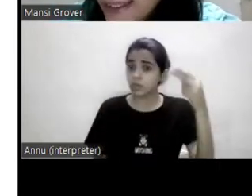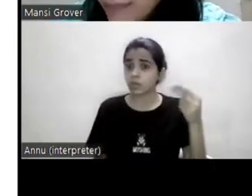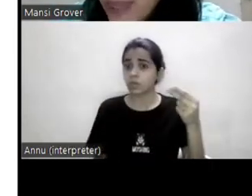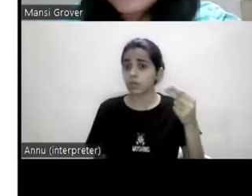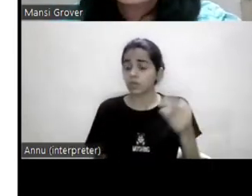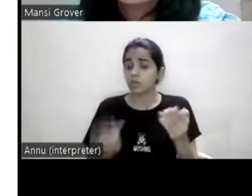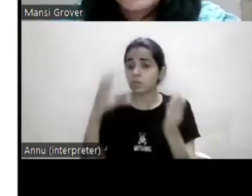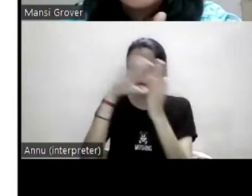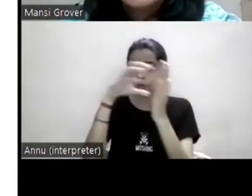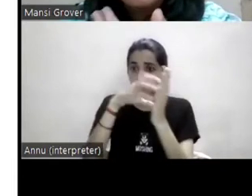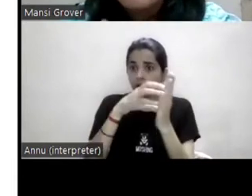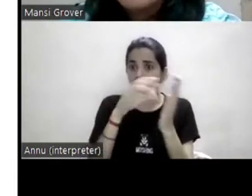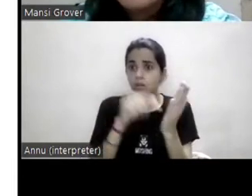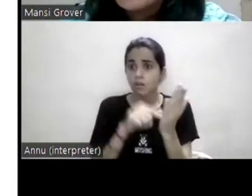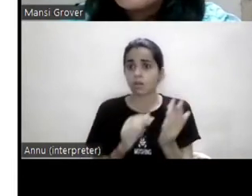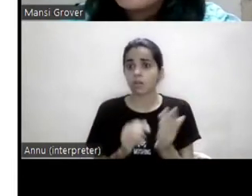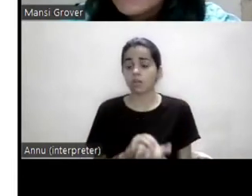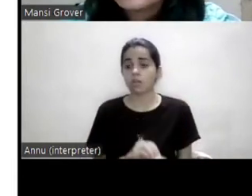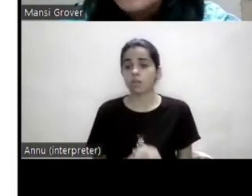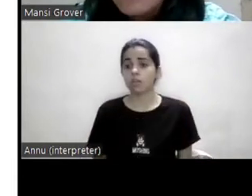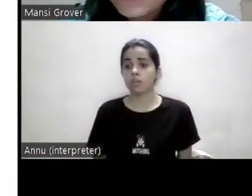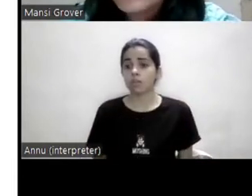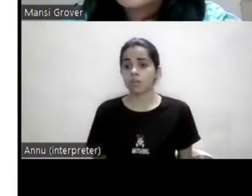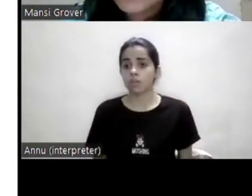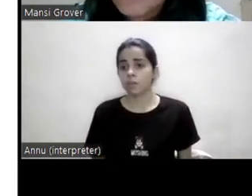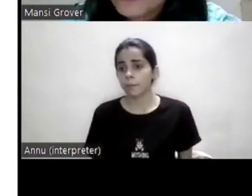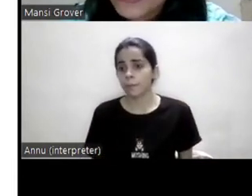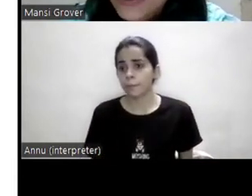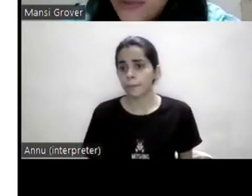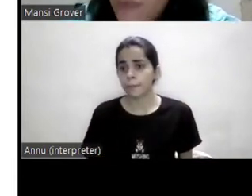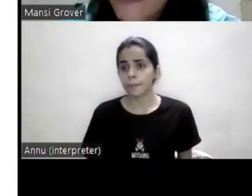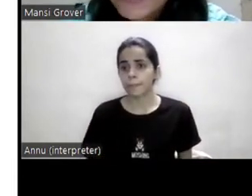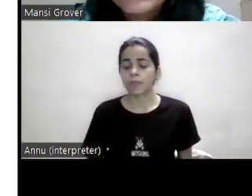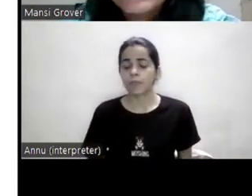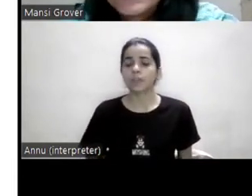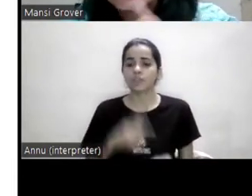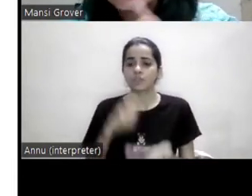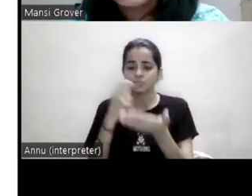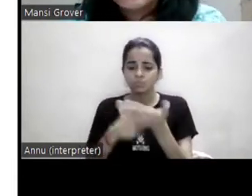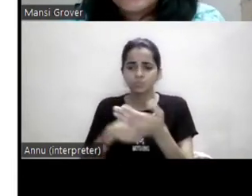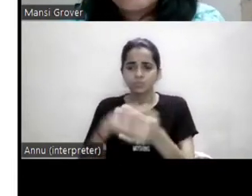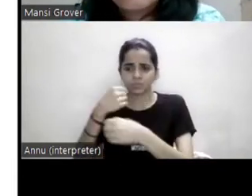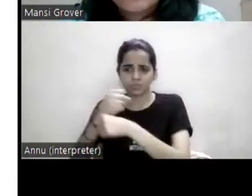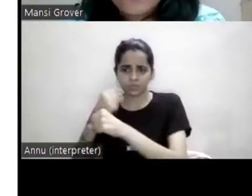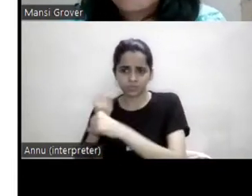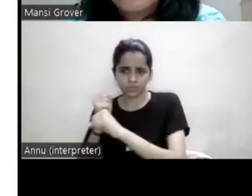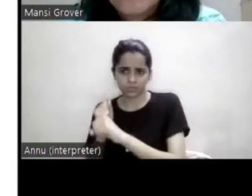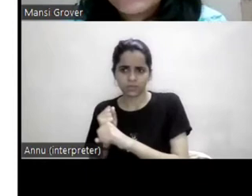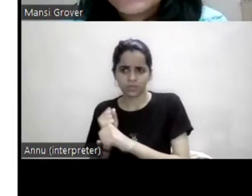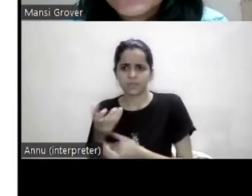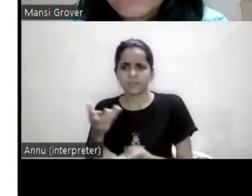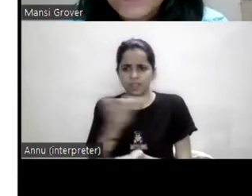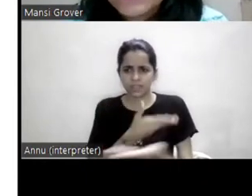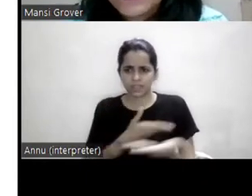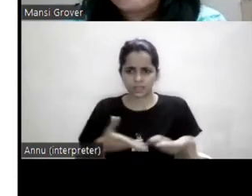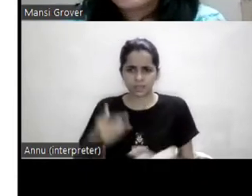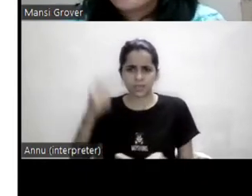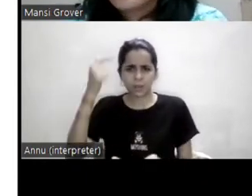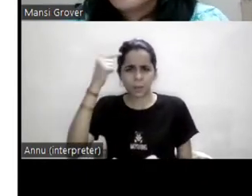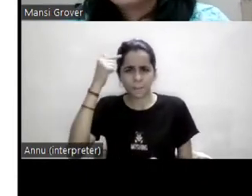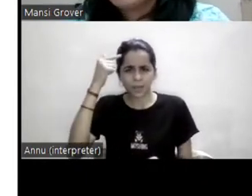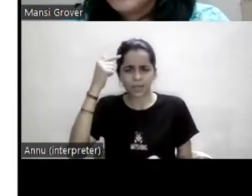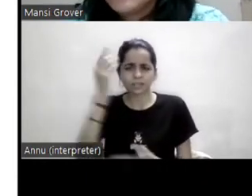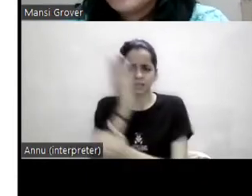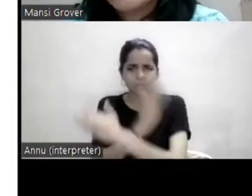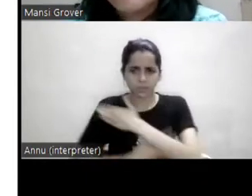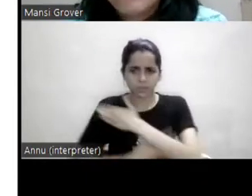that time. And this is actually when it started getting reported. Obviously these, when we talk about mental disability and we talk